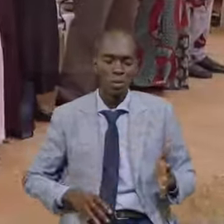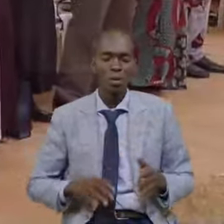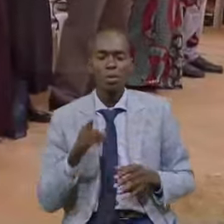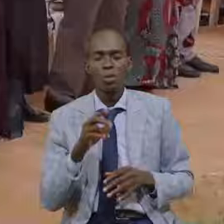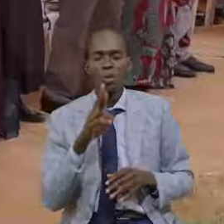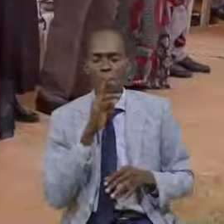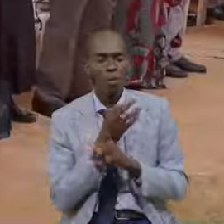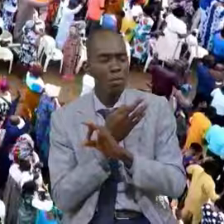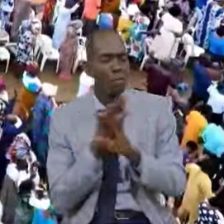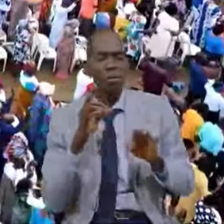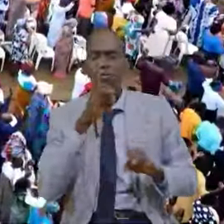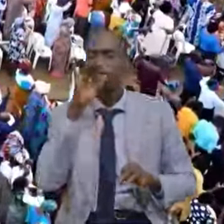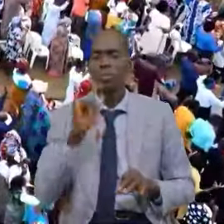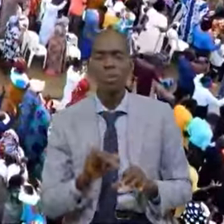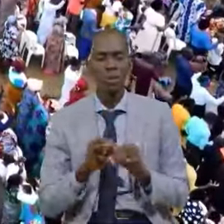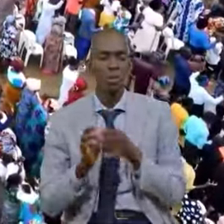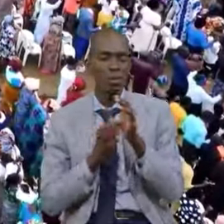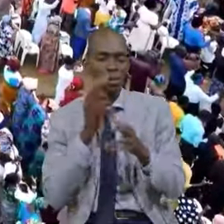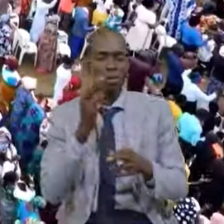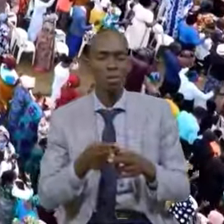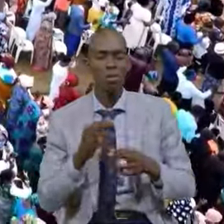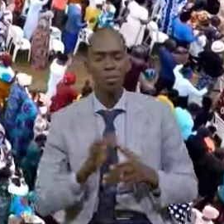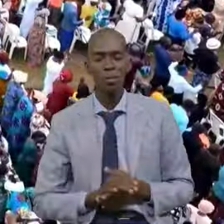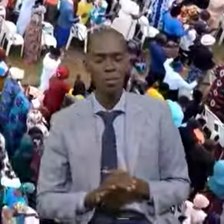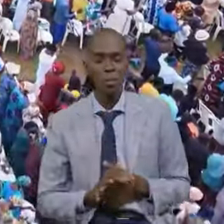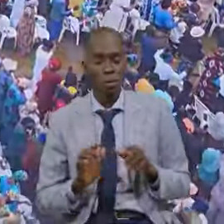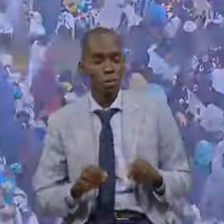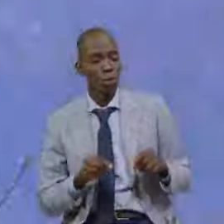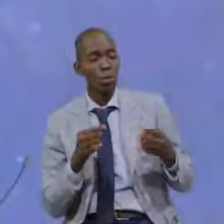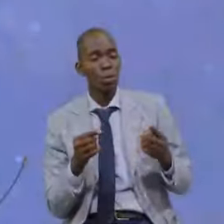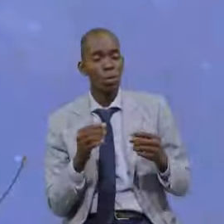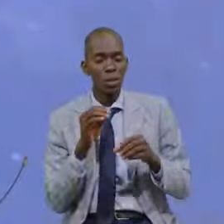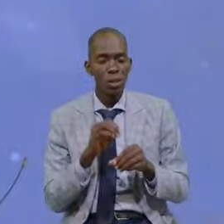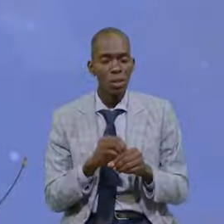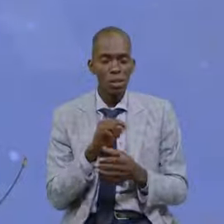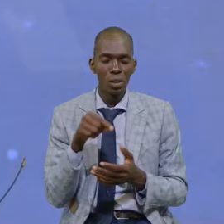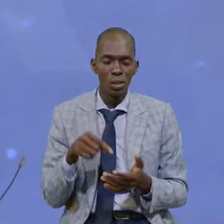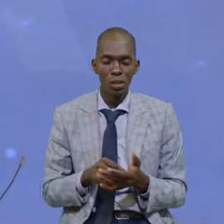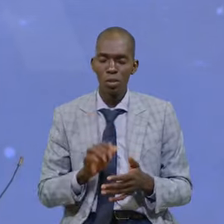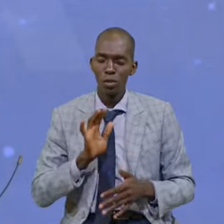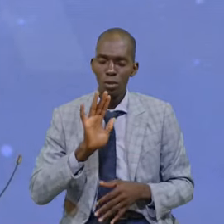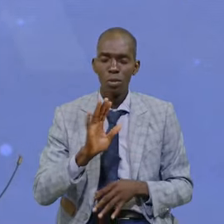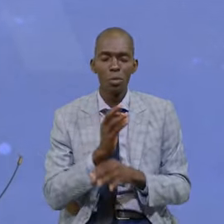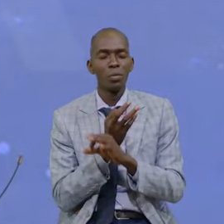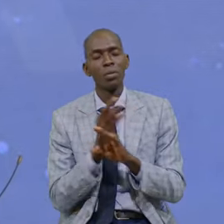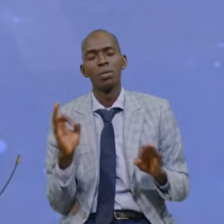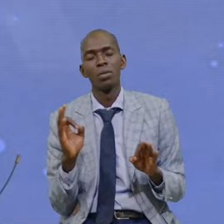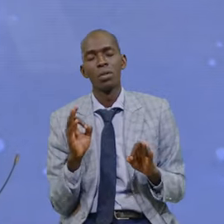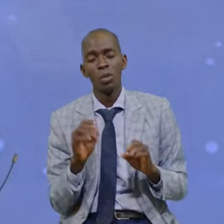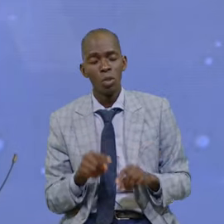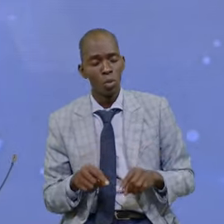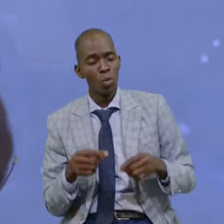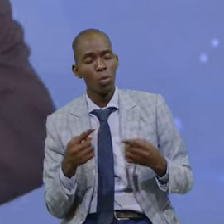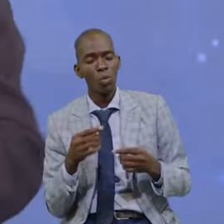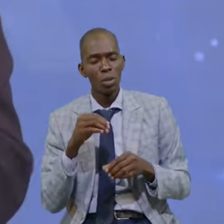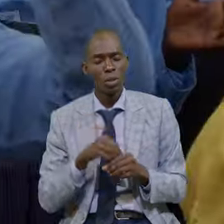indeed in Jesus' name. Go in this your freedom. Go in